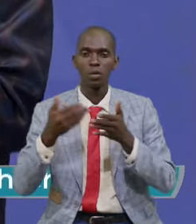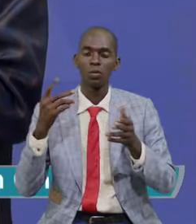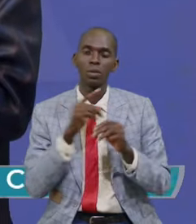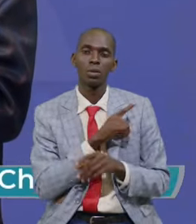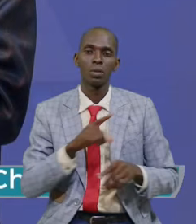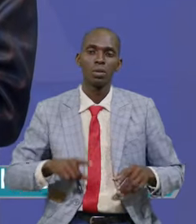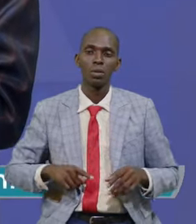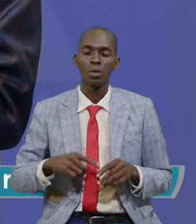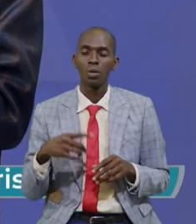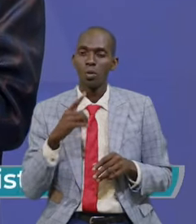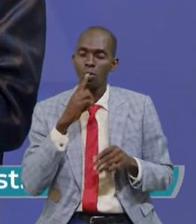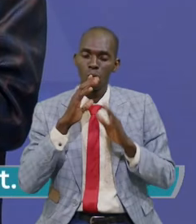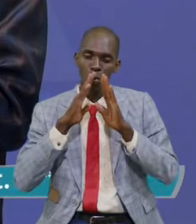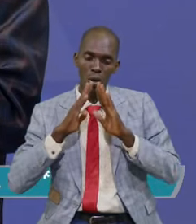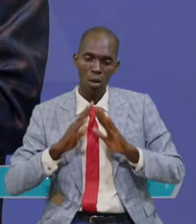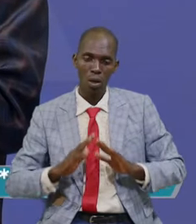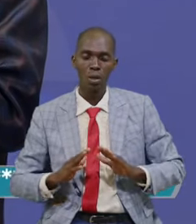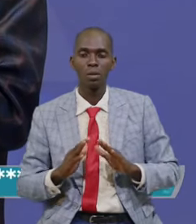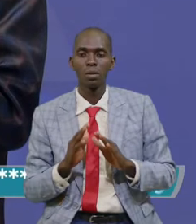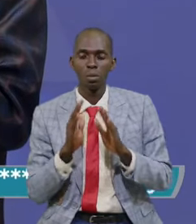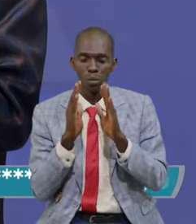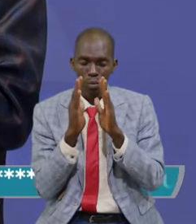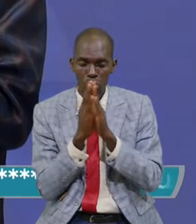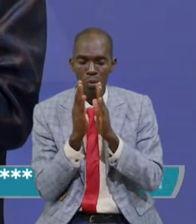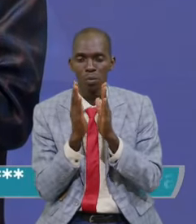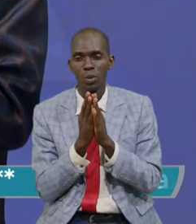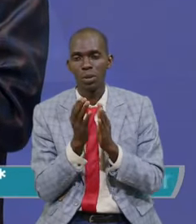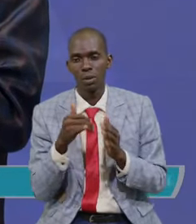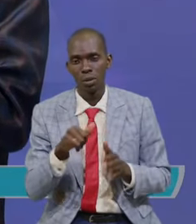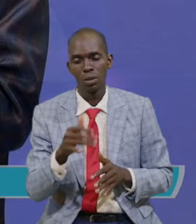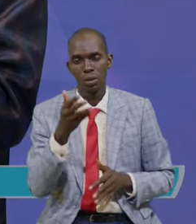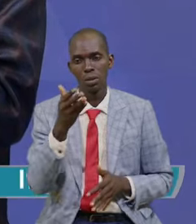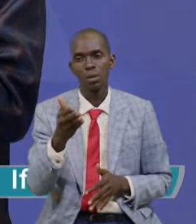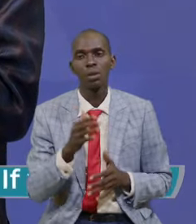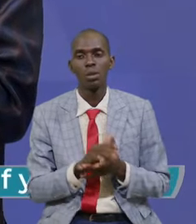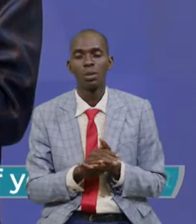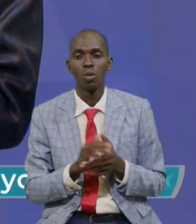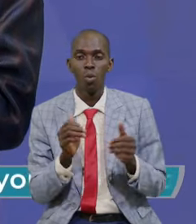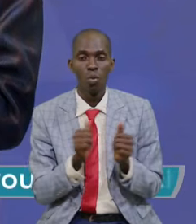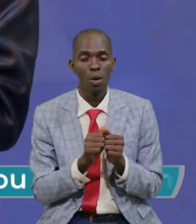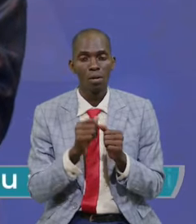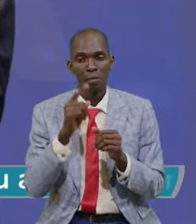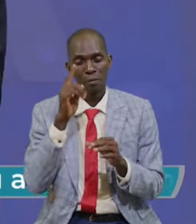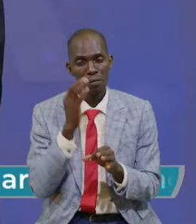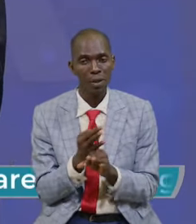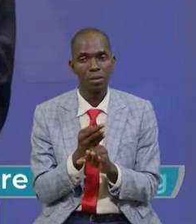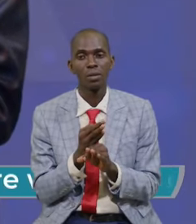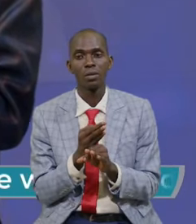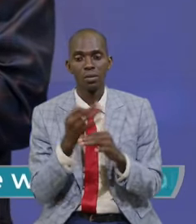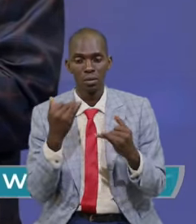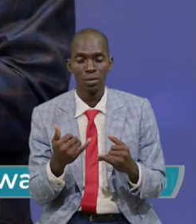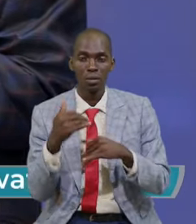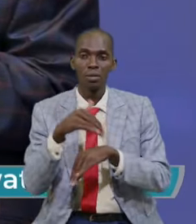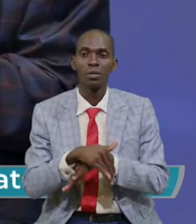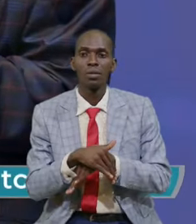quietly. As you do that, in faith, tonight,